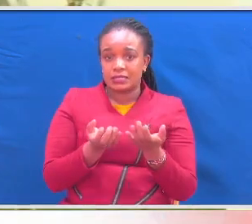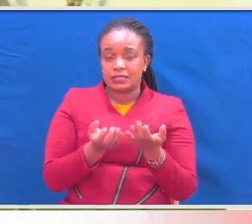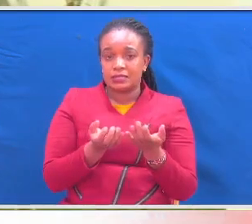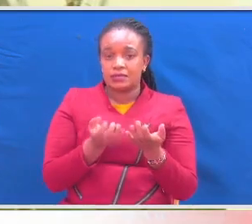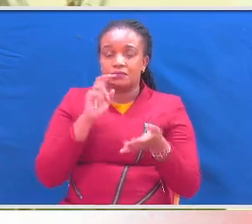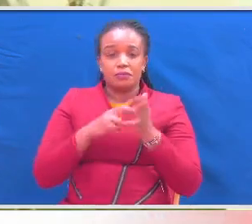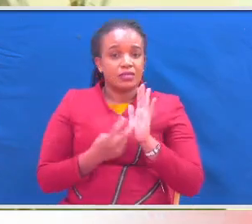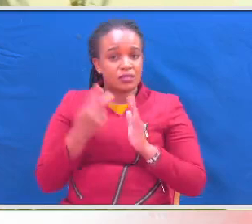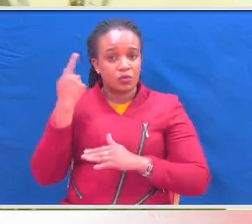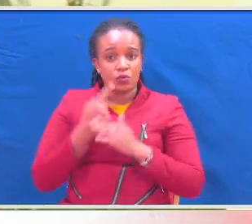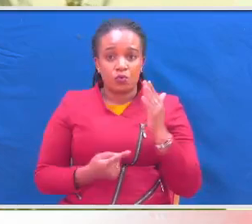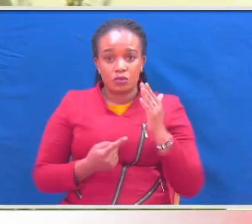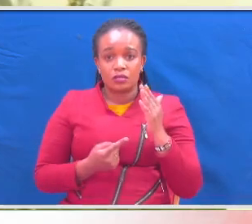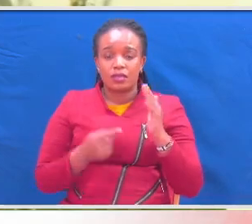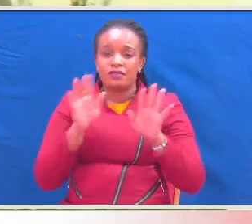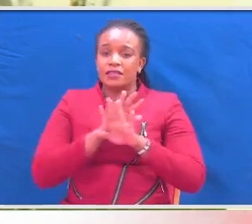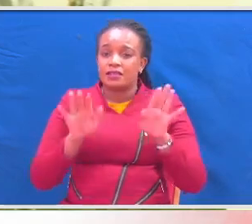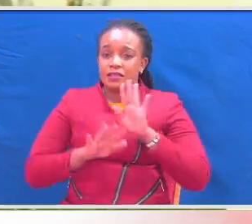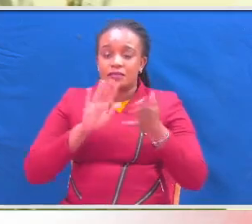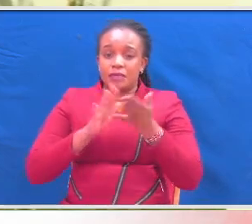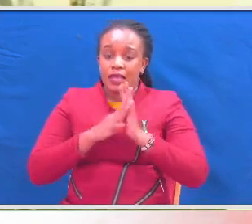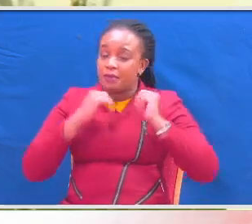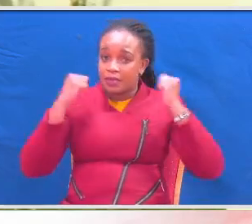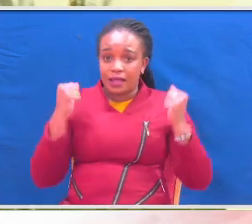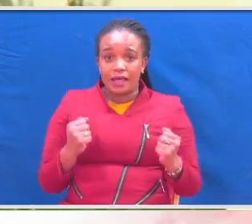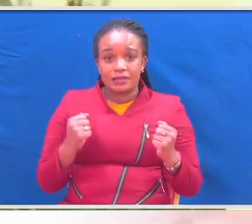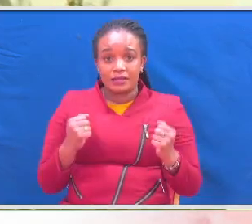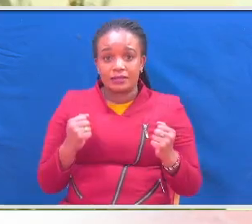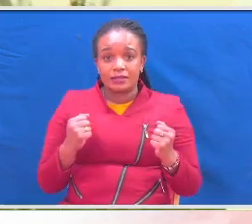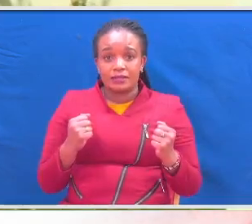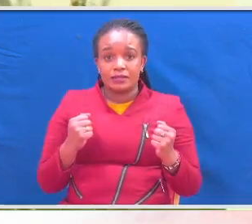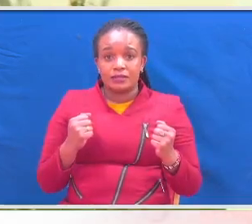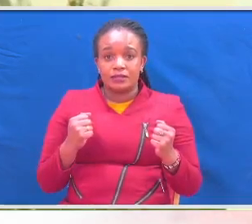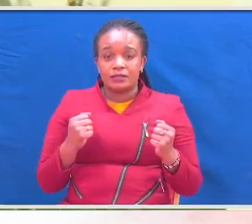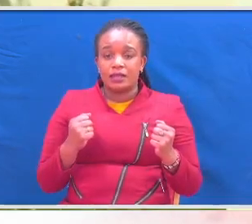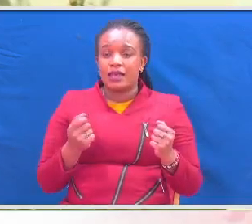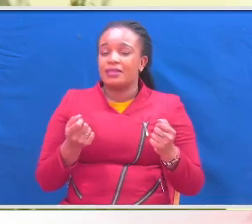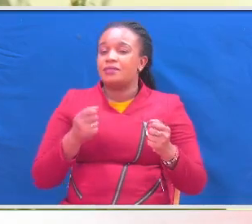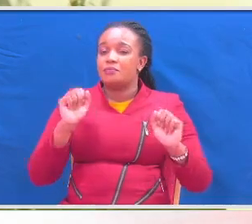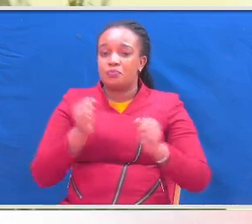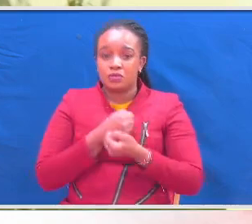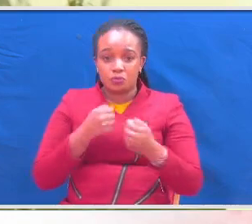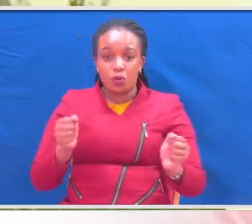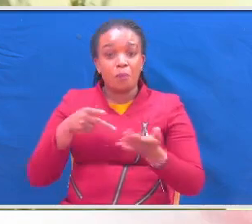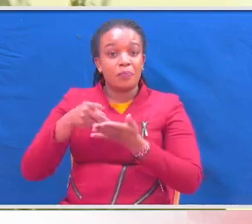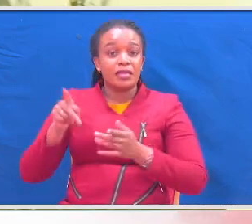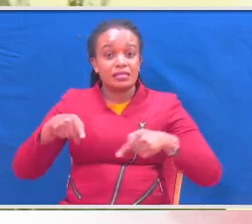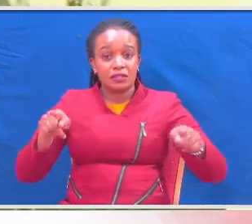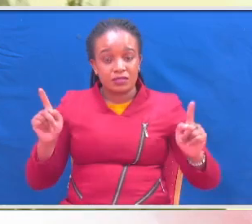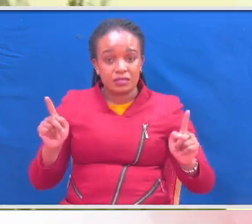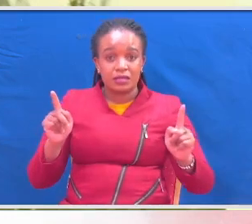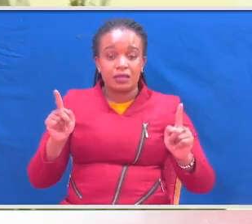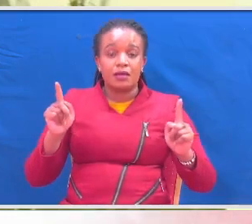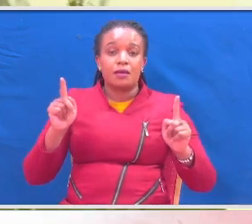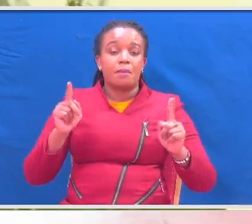That has really just kept the morale up. It has not paid expenses. It cannot by far pay our